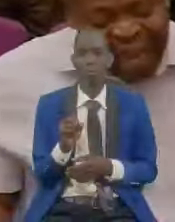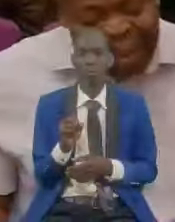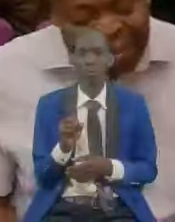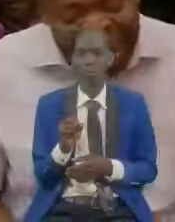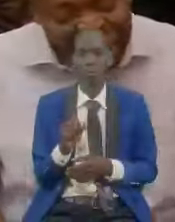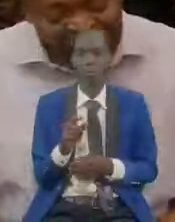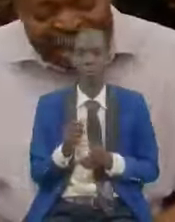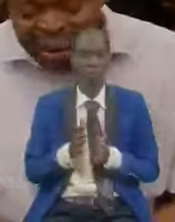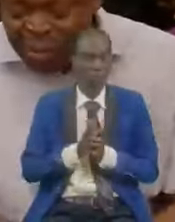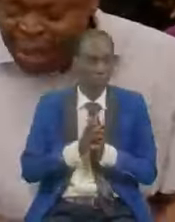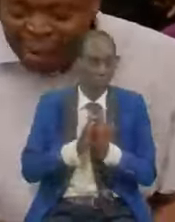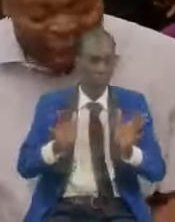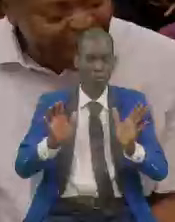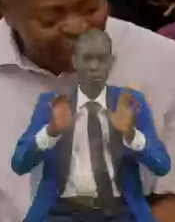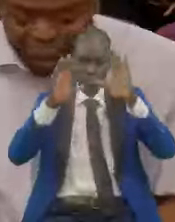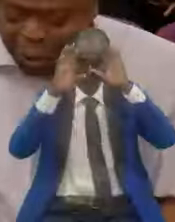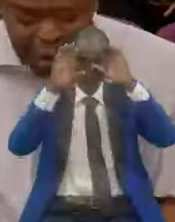general superintendents,